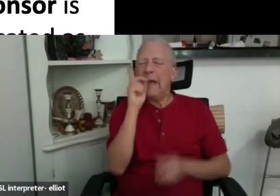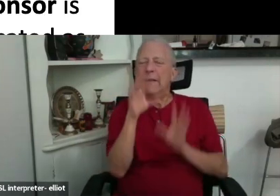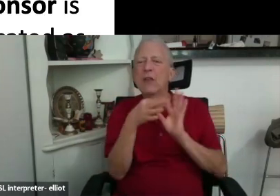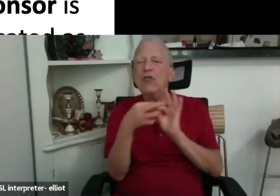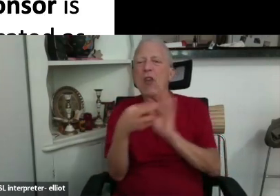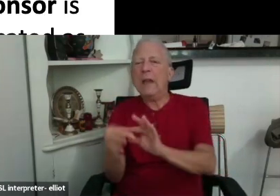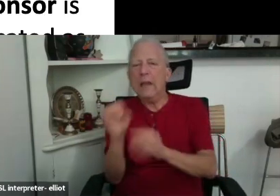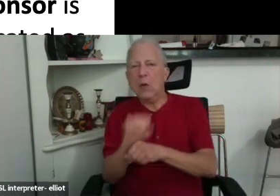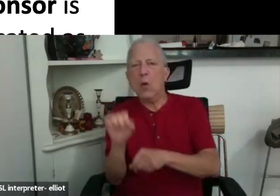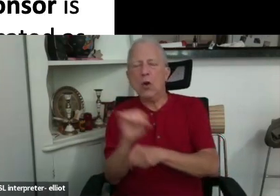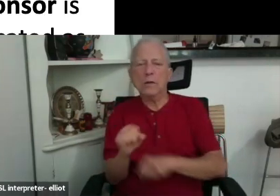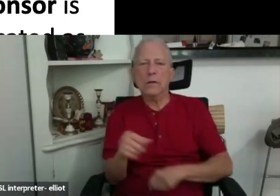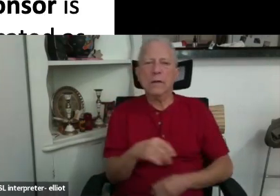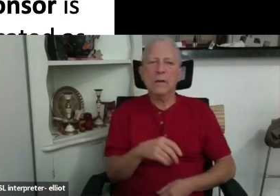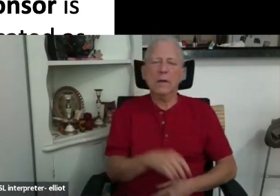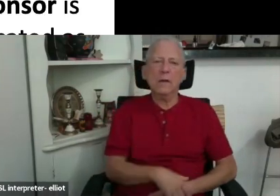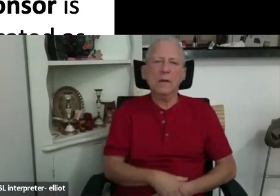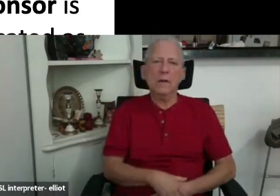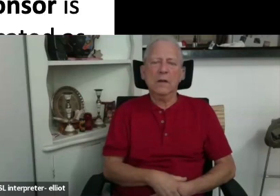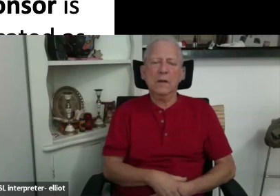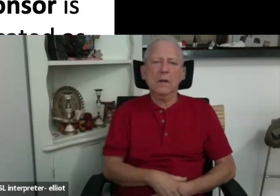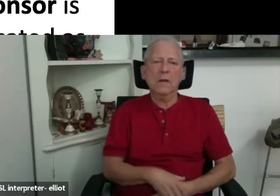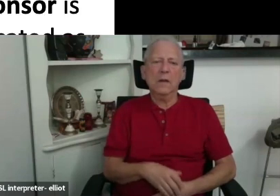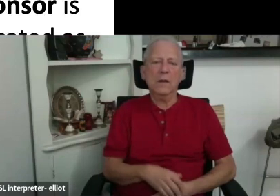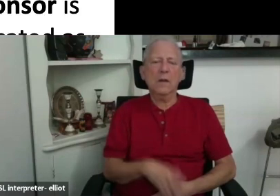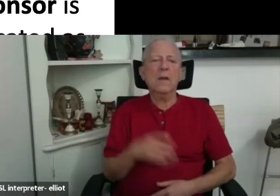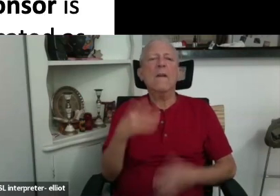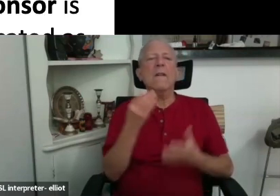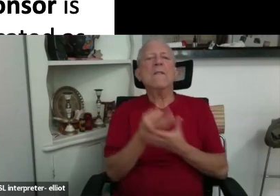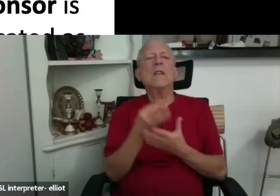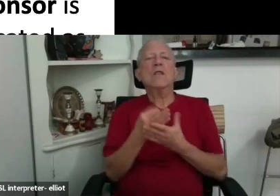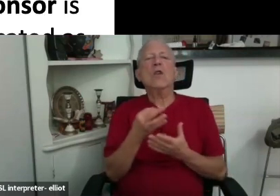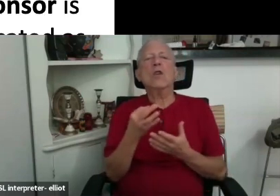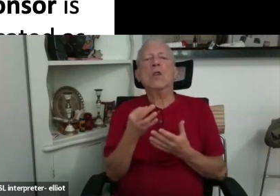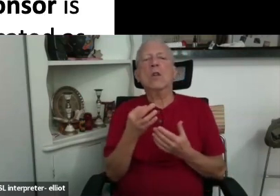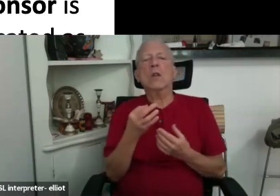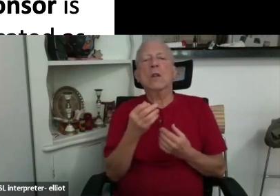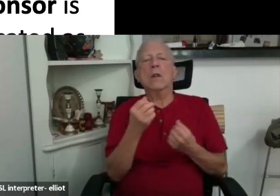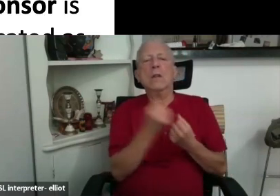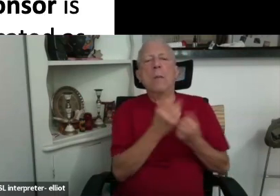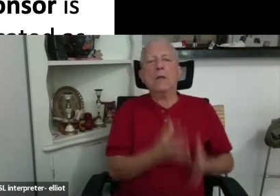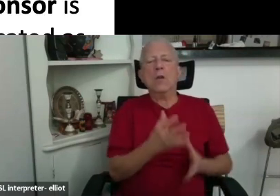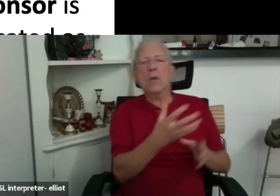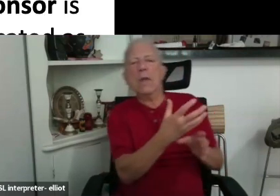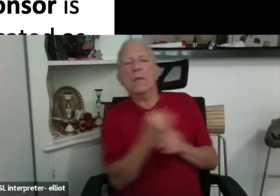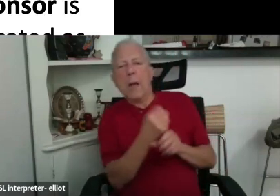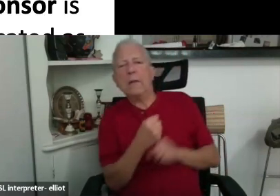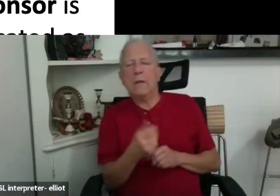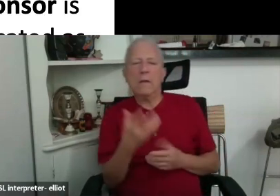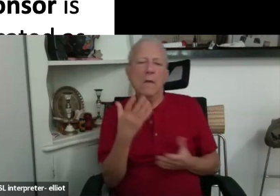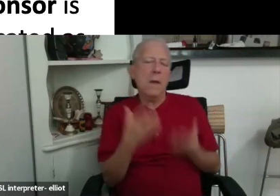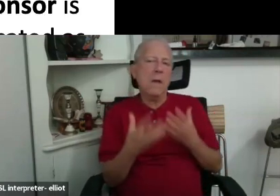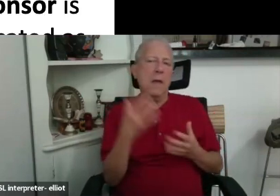about earlier. So fiscal sponsees and sponsors that are concerned that their counterpart might